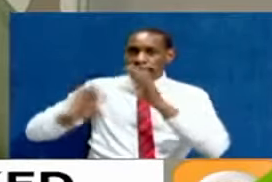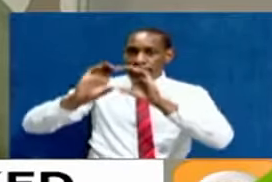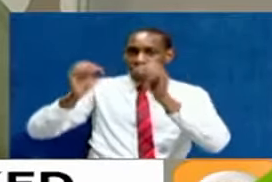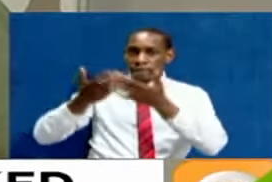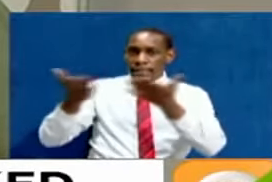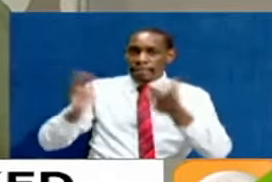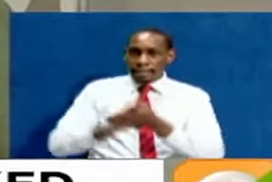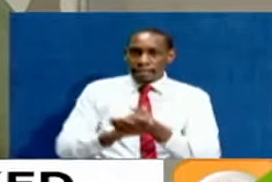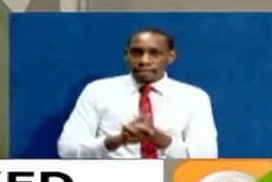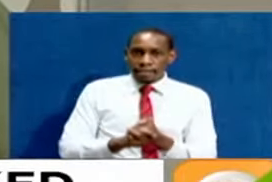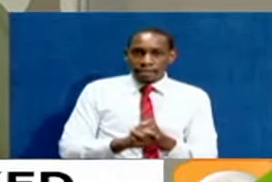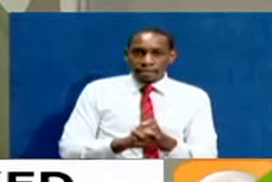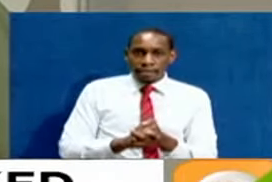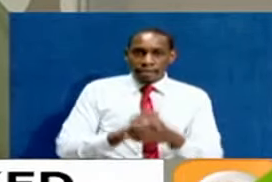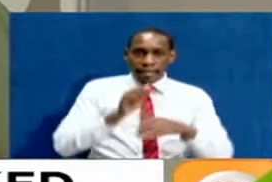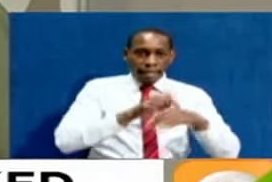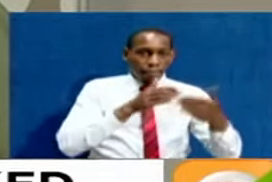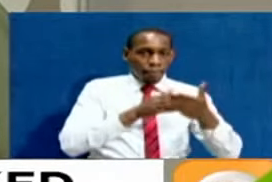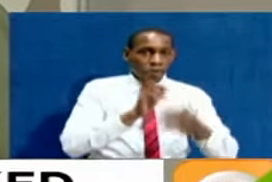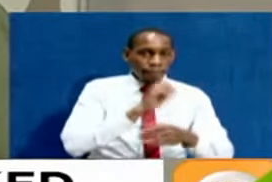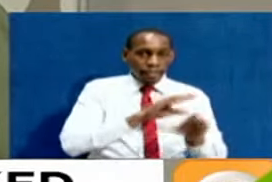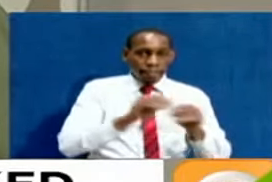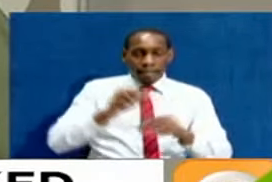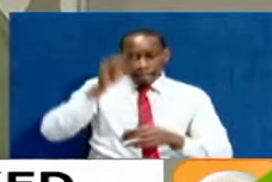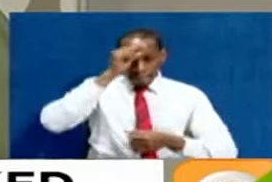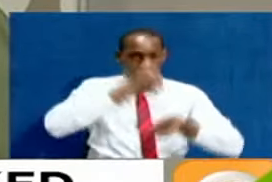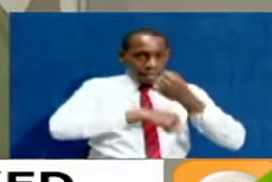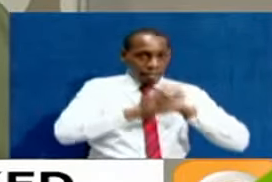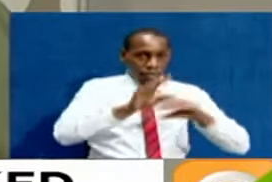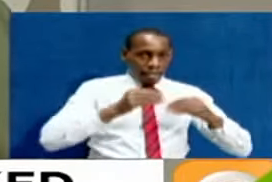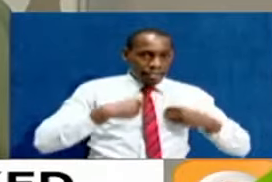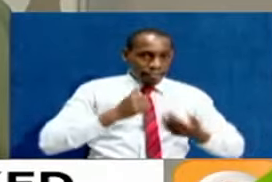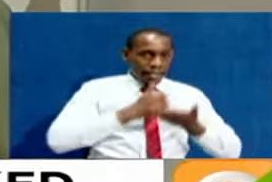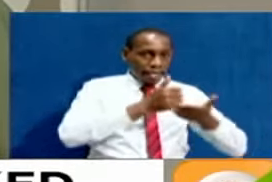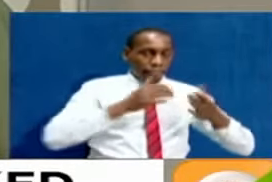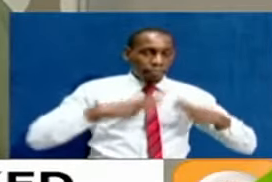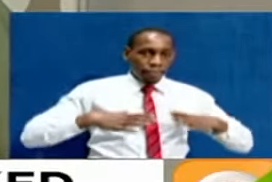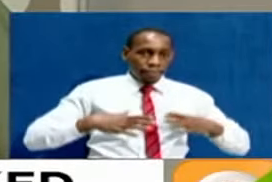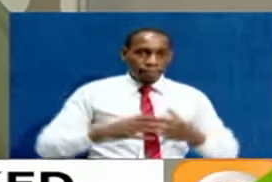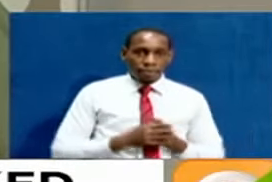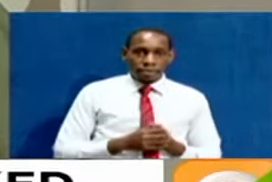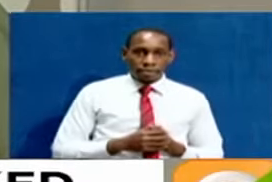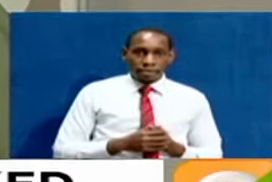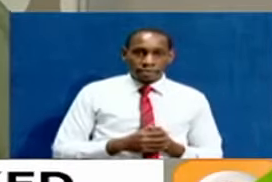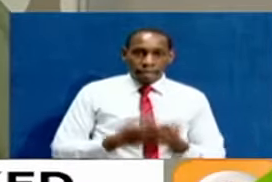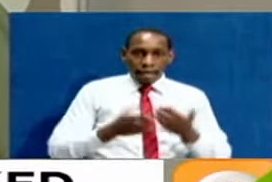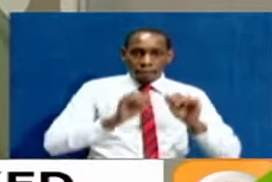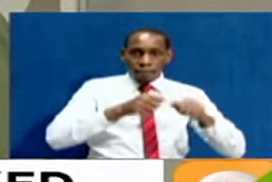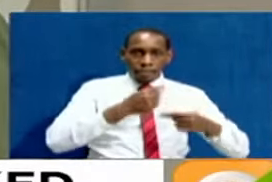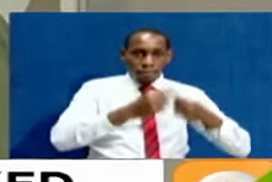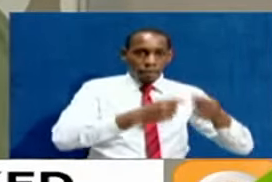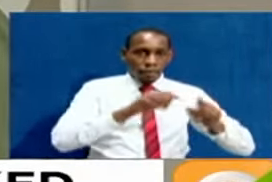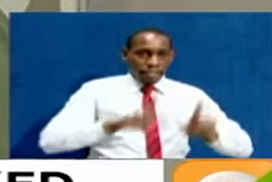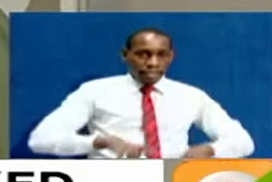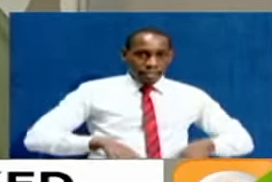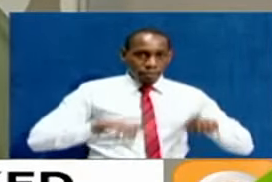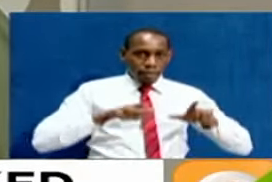yes, our economies and theirs are totally different, but the government takes measures to try and cushion people on how they can at least continue their